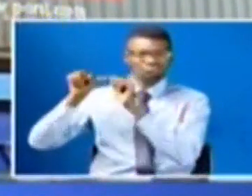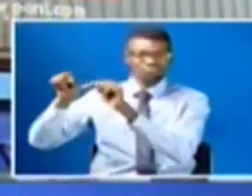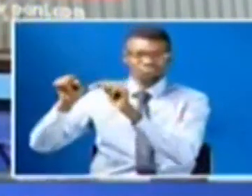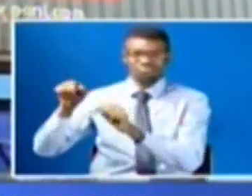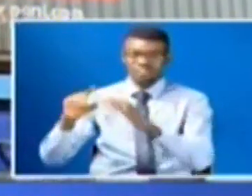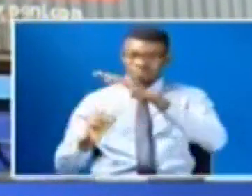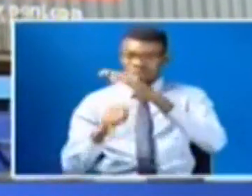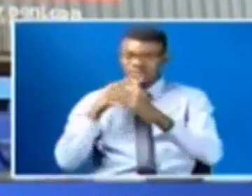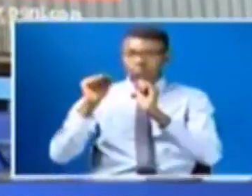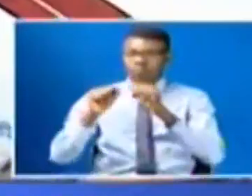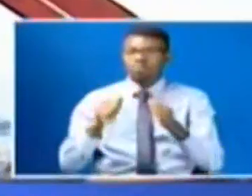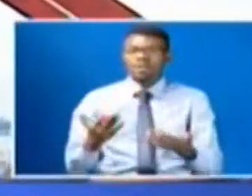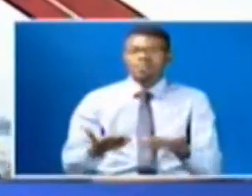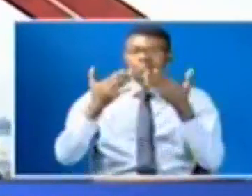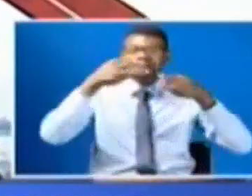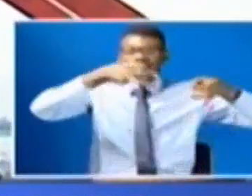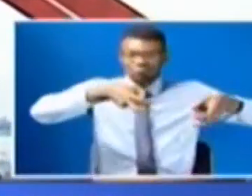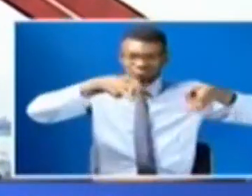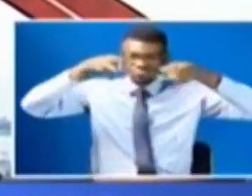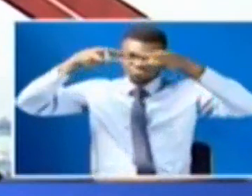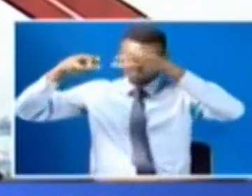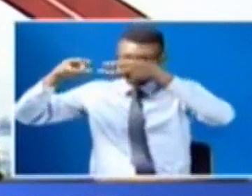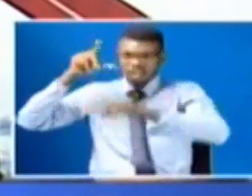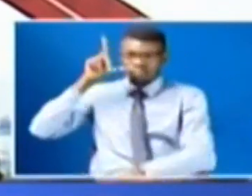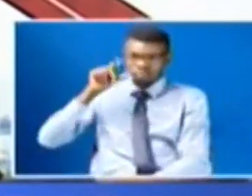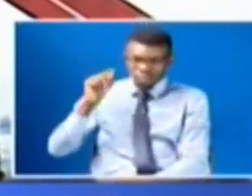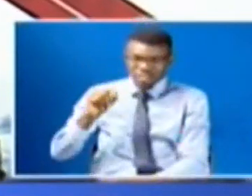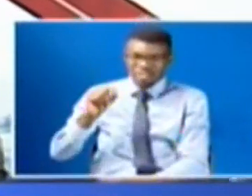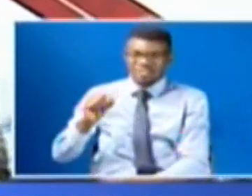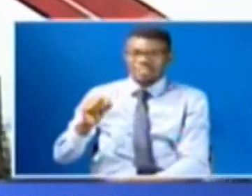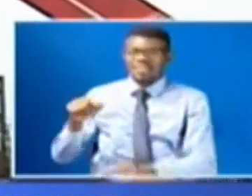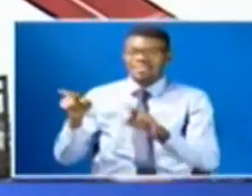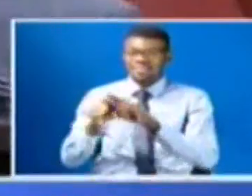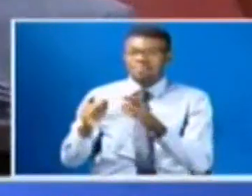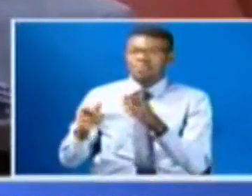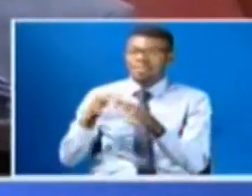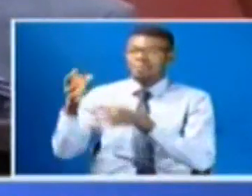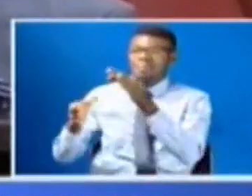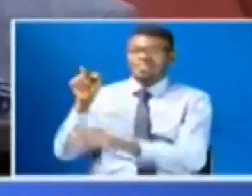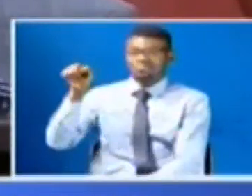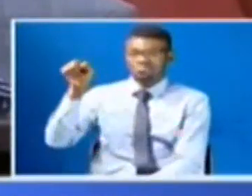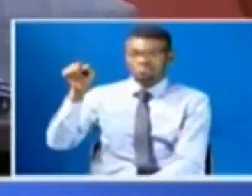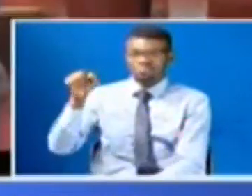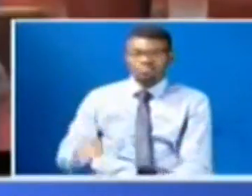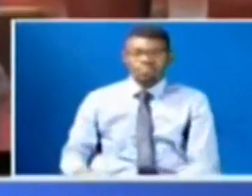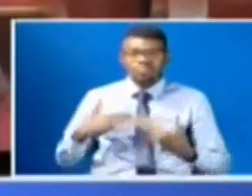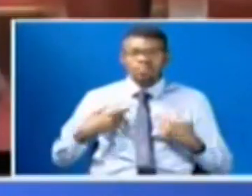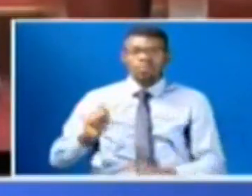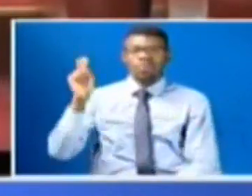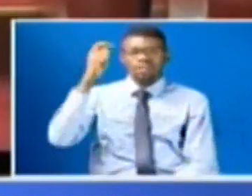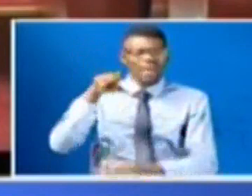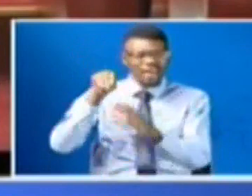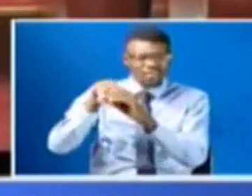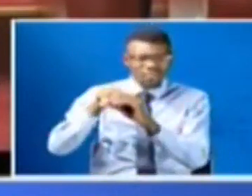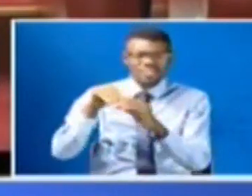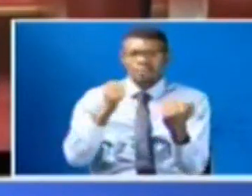will improve cargo handling at Mombasa Port and the inland container depot in Embakasi. Okay. There are Kenyans who have invested in the transport